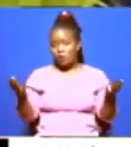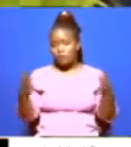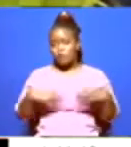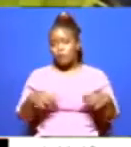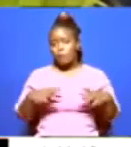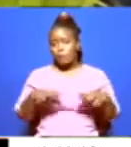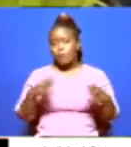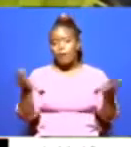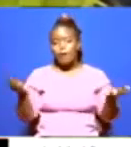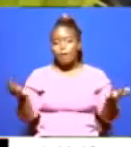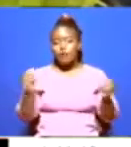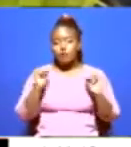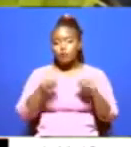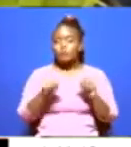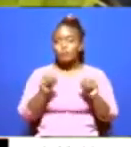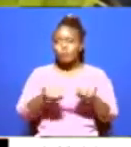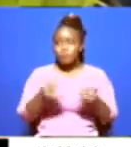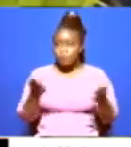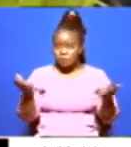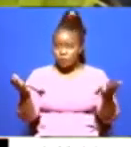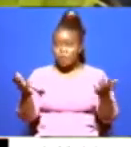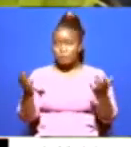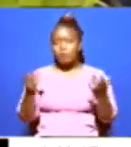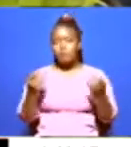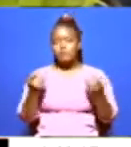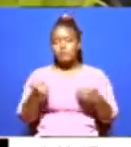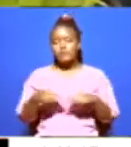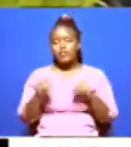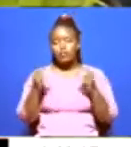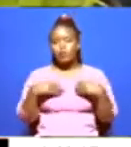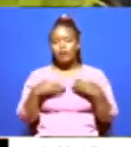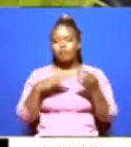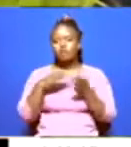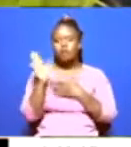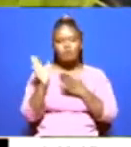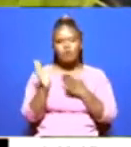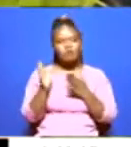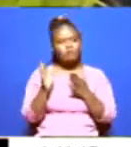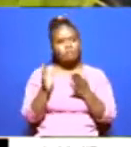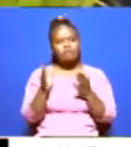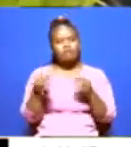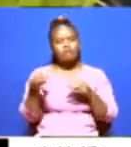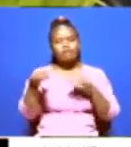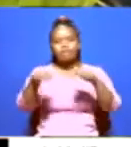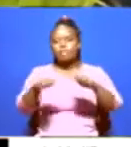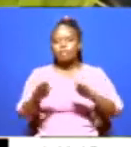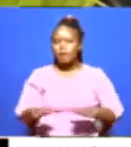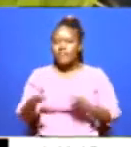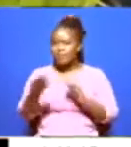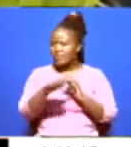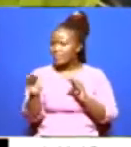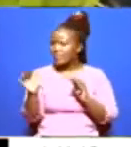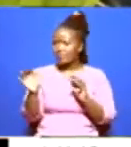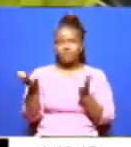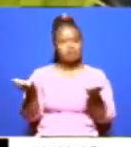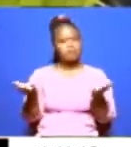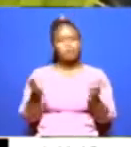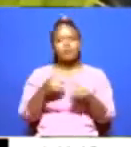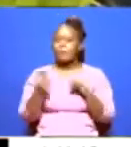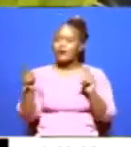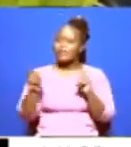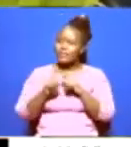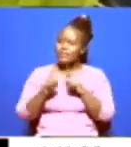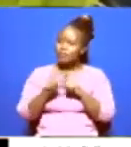know, the cemetery. They have also taken the courts. They have taken the courts where